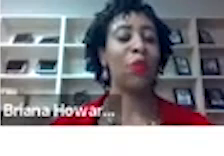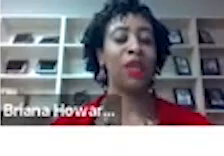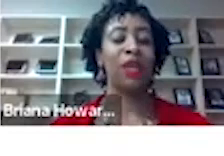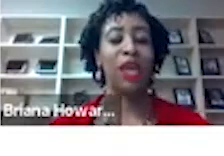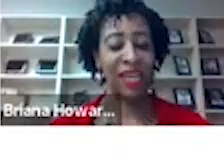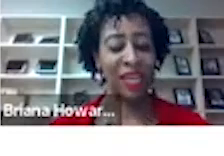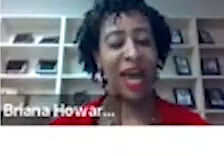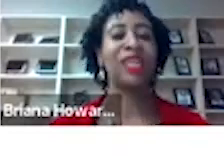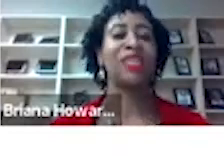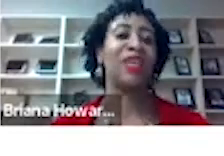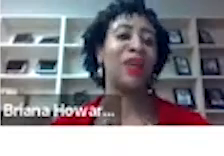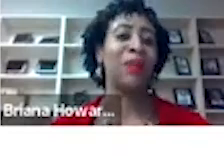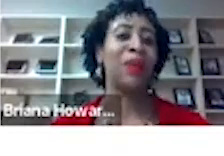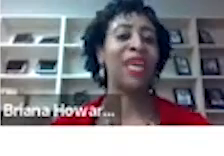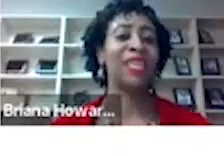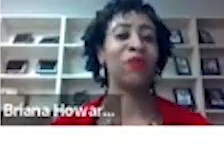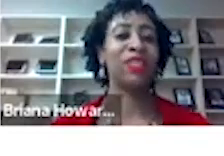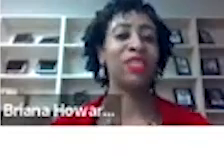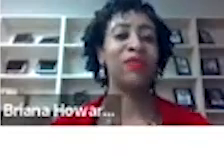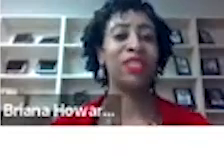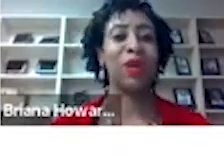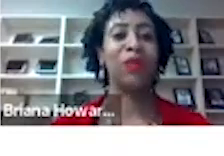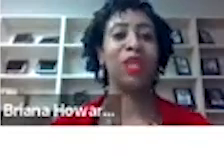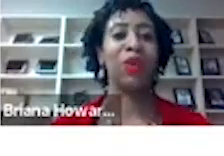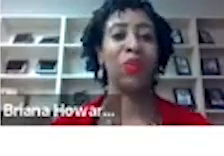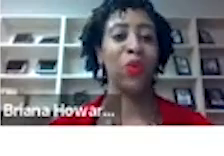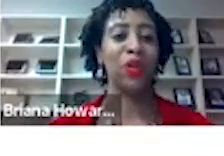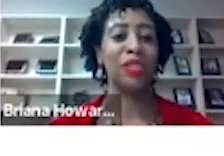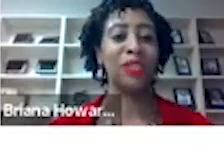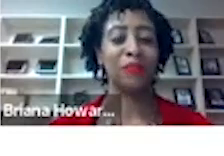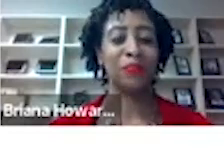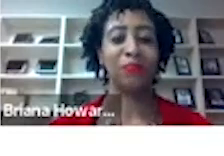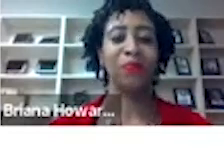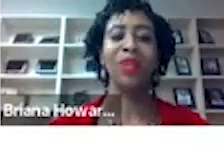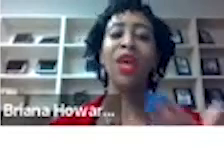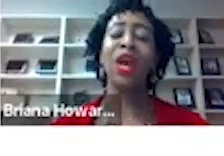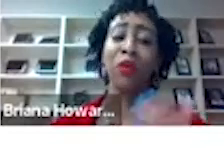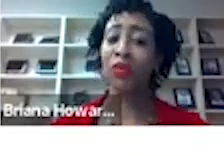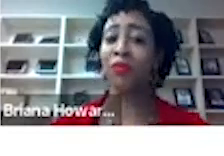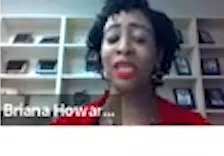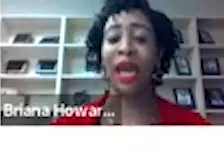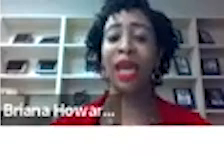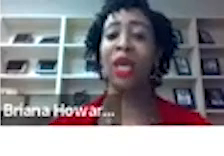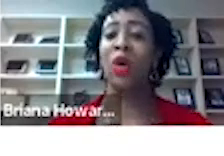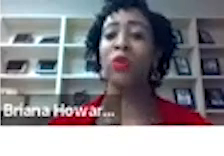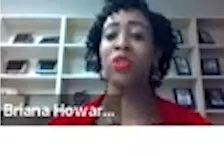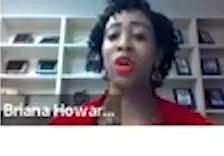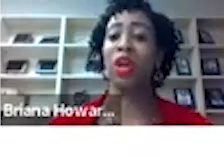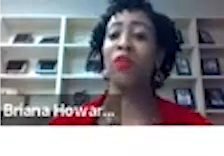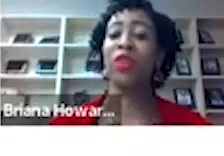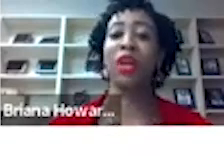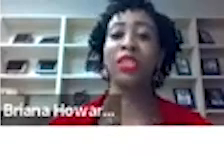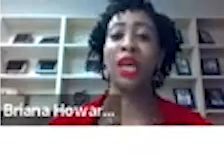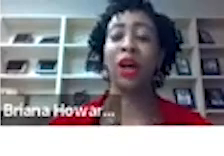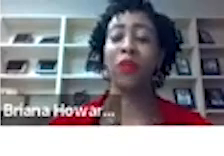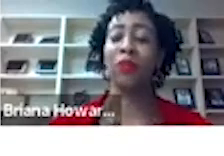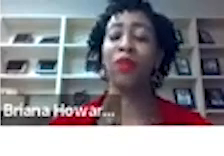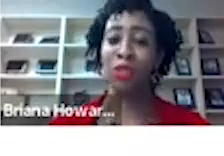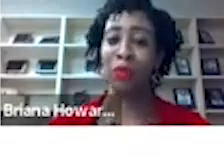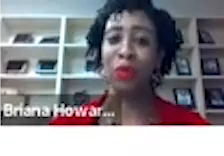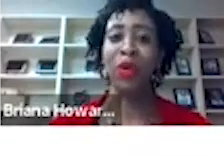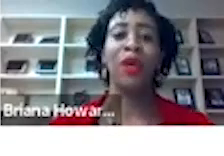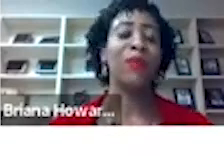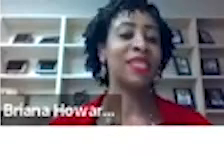to acknowledge them as they receive so many awards. Our program tonight will start off with